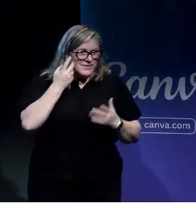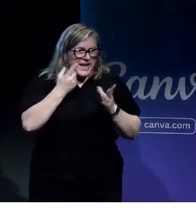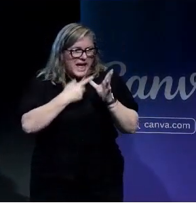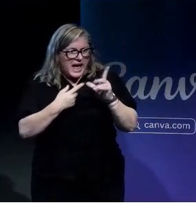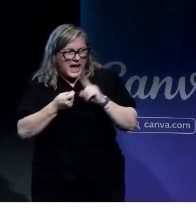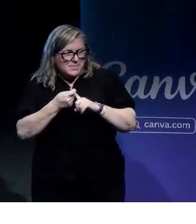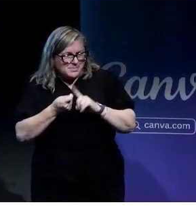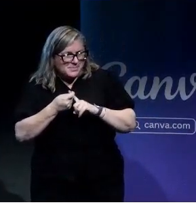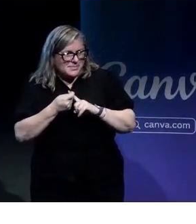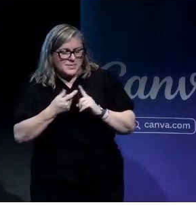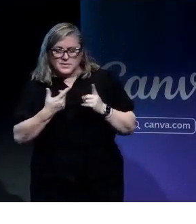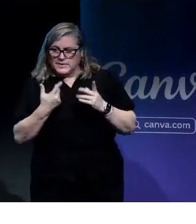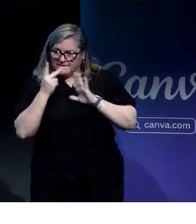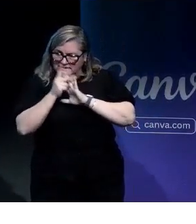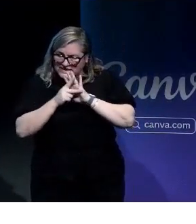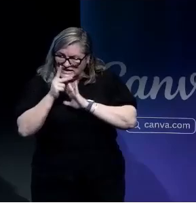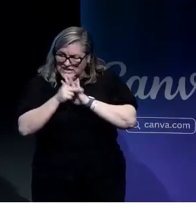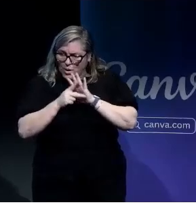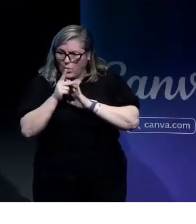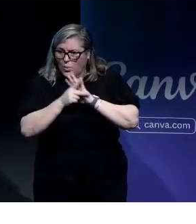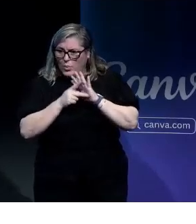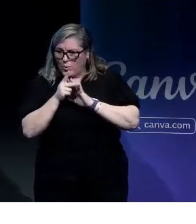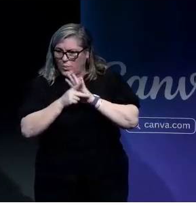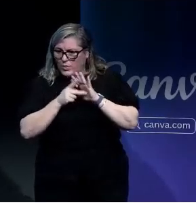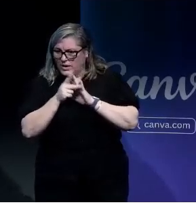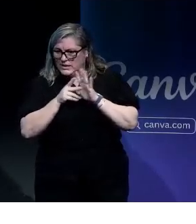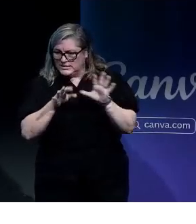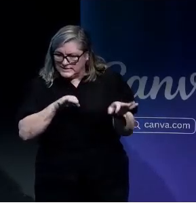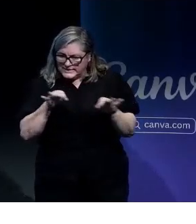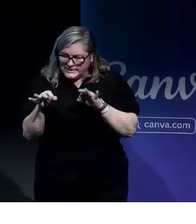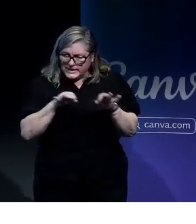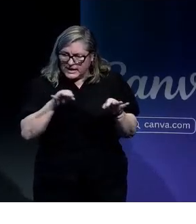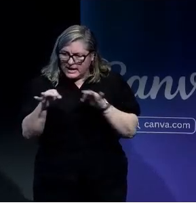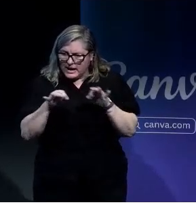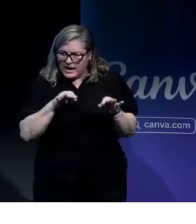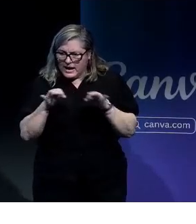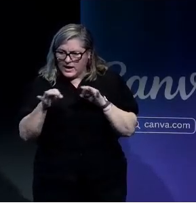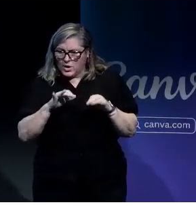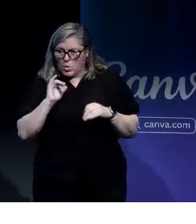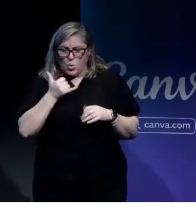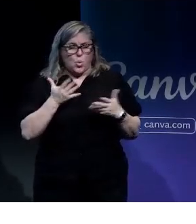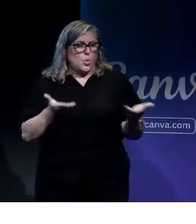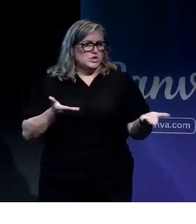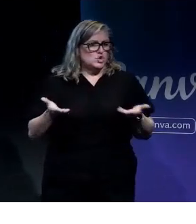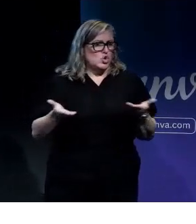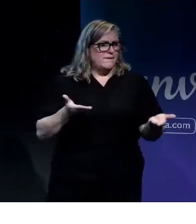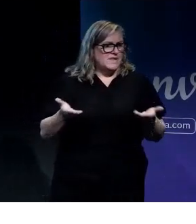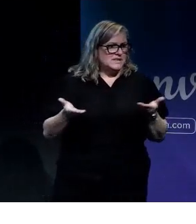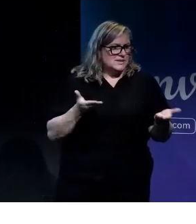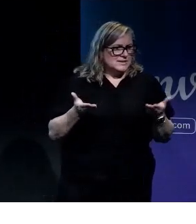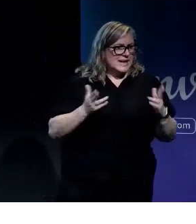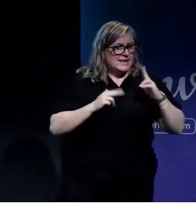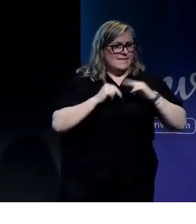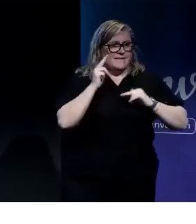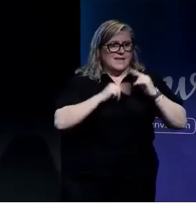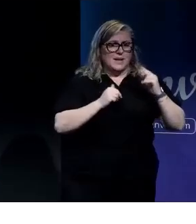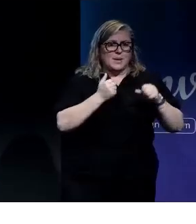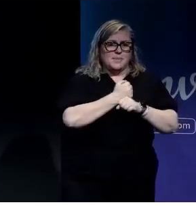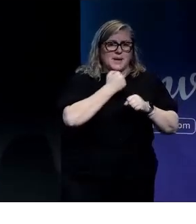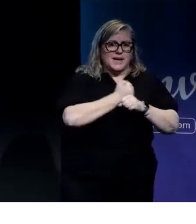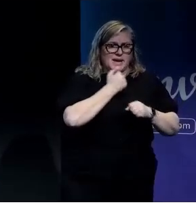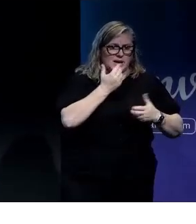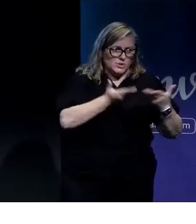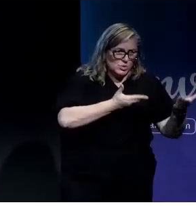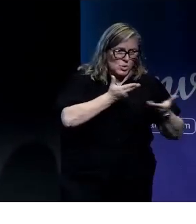these, videos, designs, even services where a developer creates